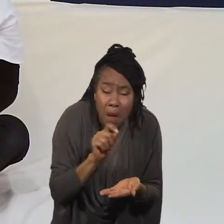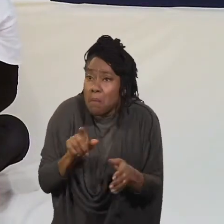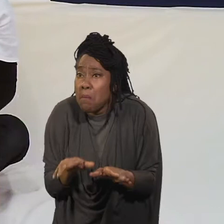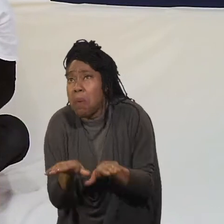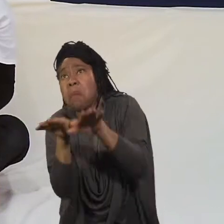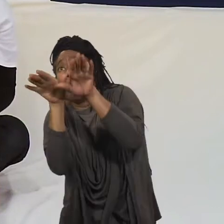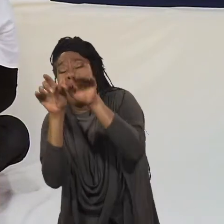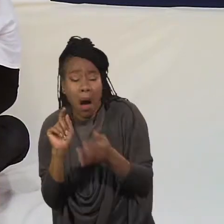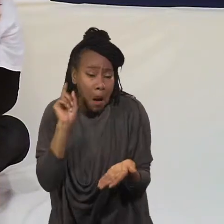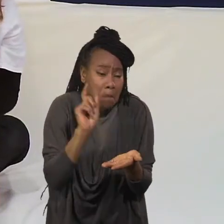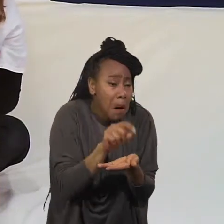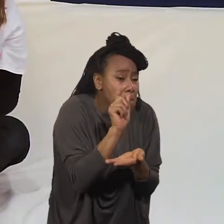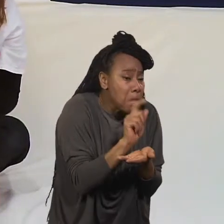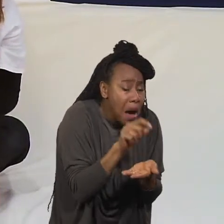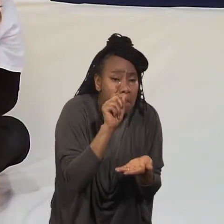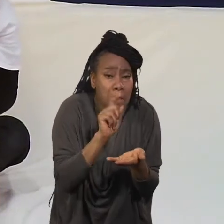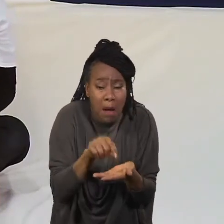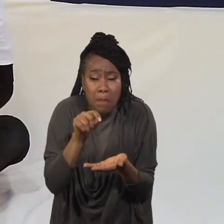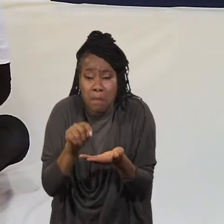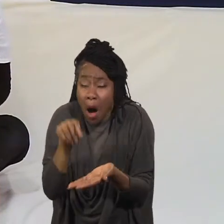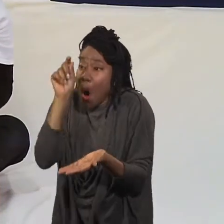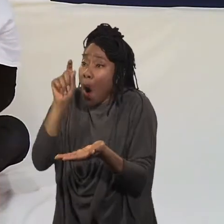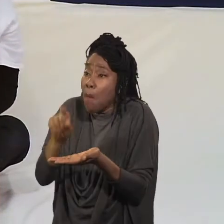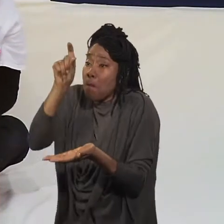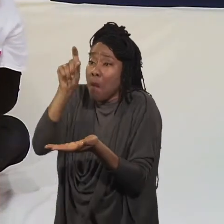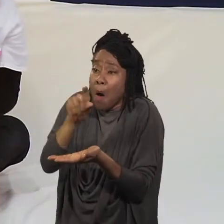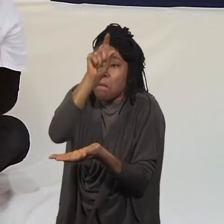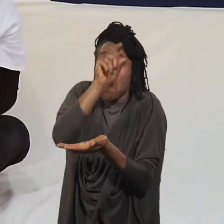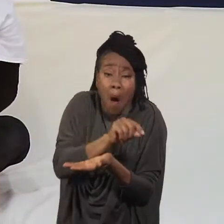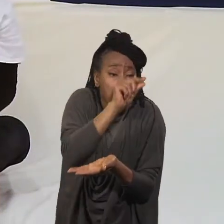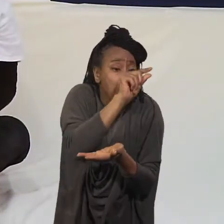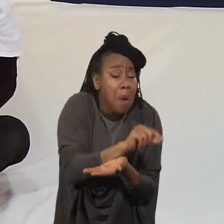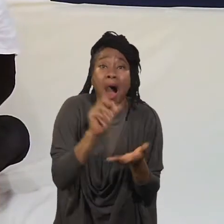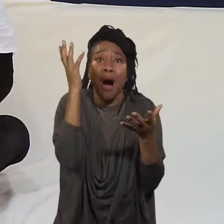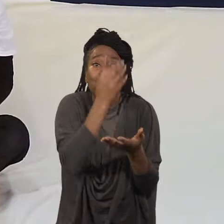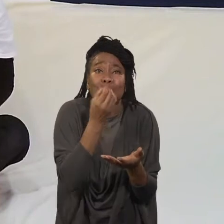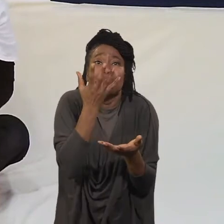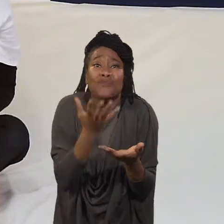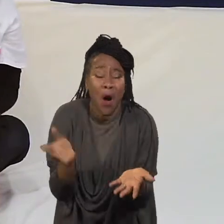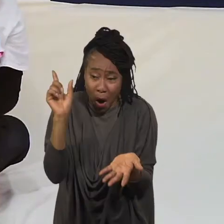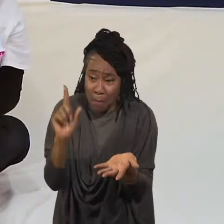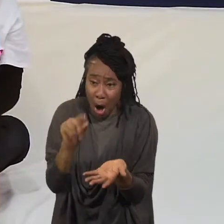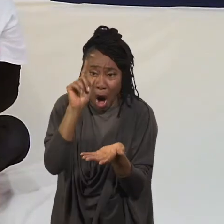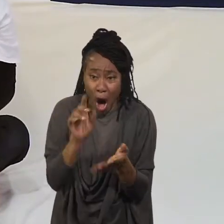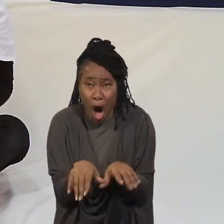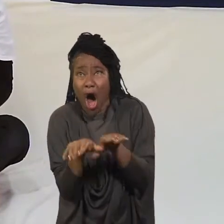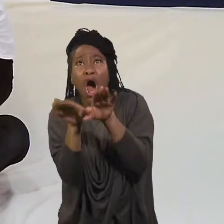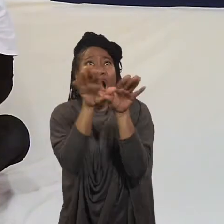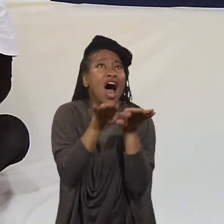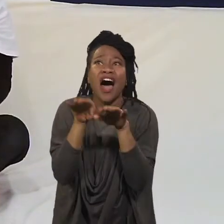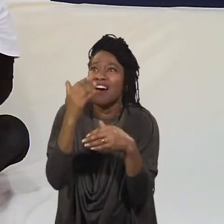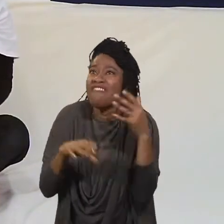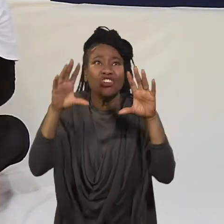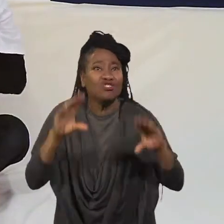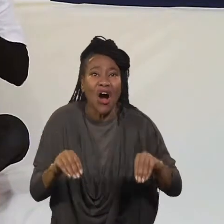go. Peck, peck, peck and hop, hop, hop. Those pretty birds will never